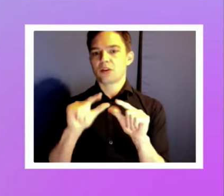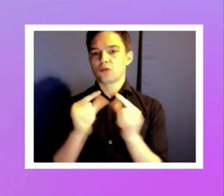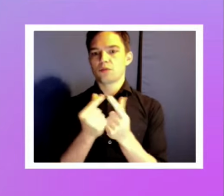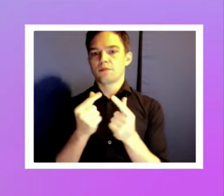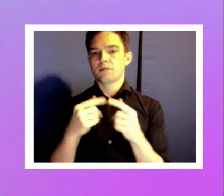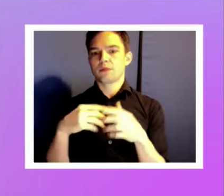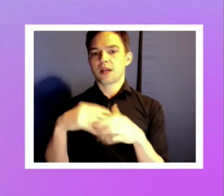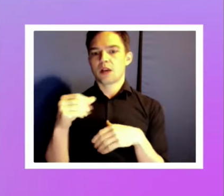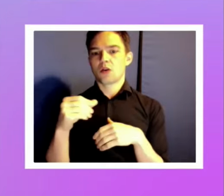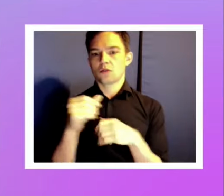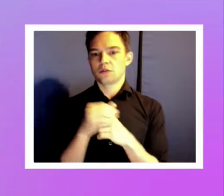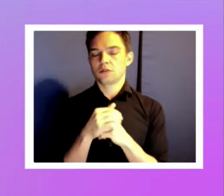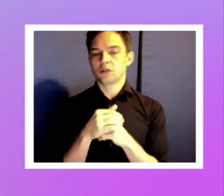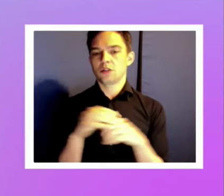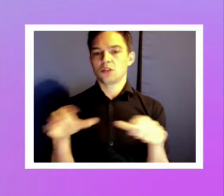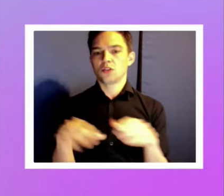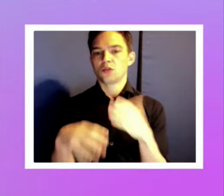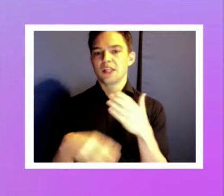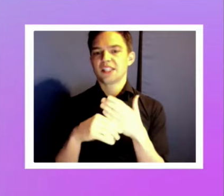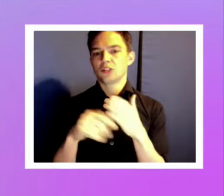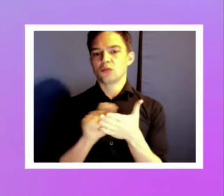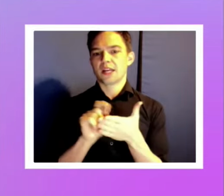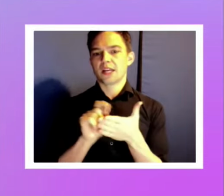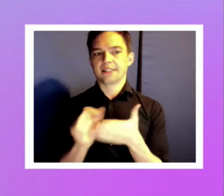do lots of this rule writing.